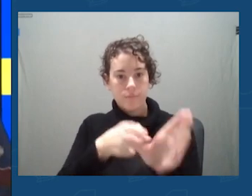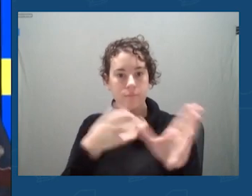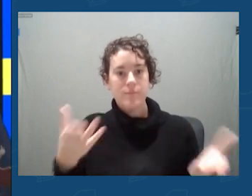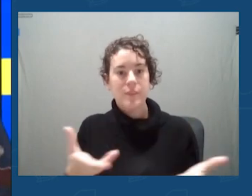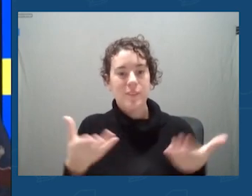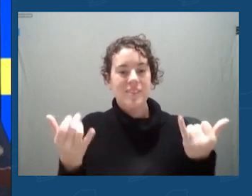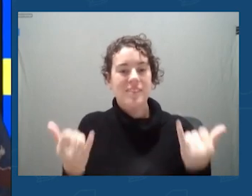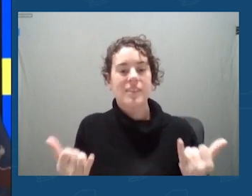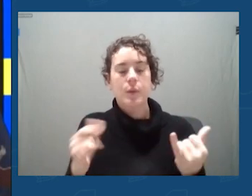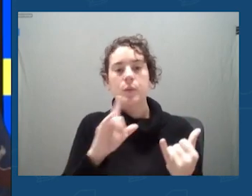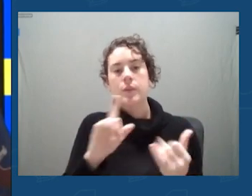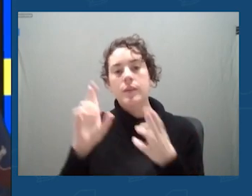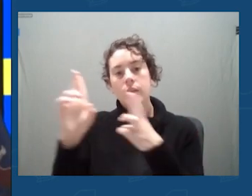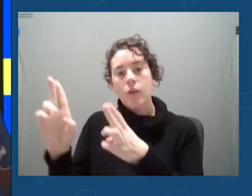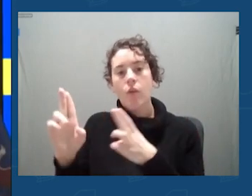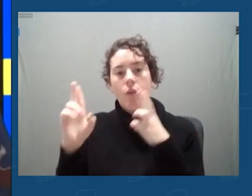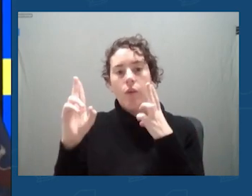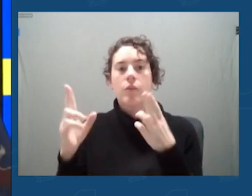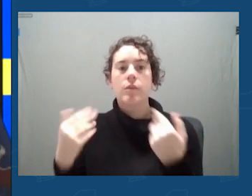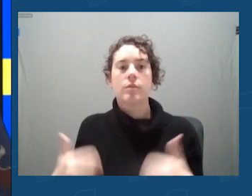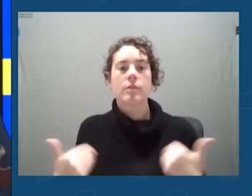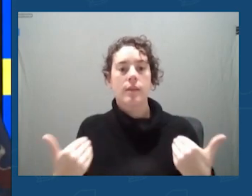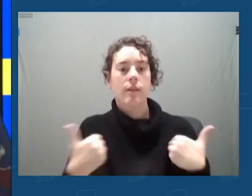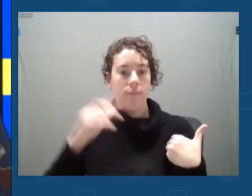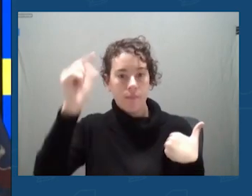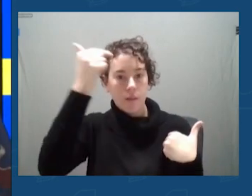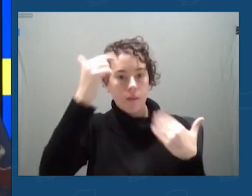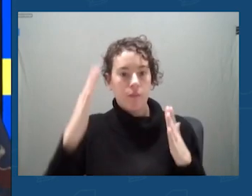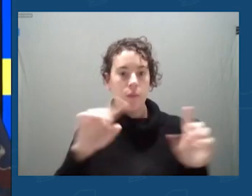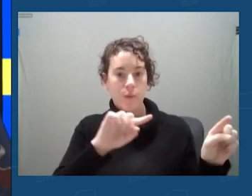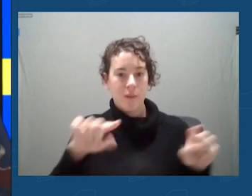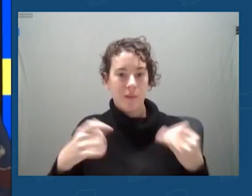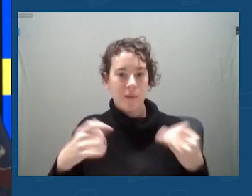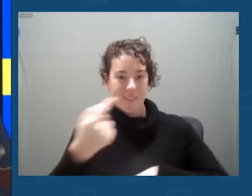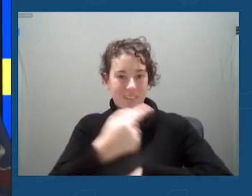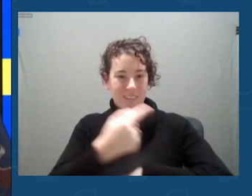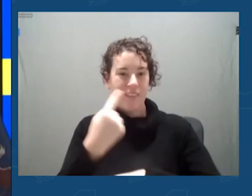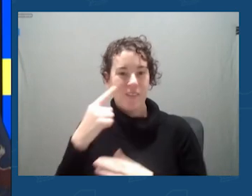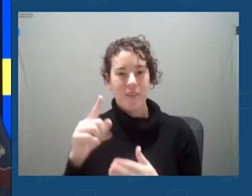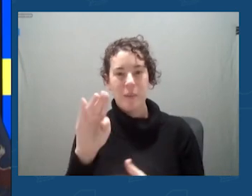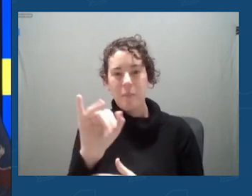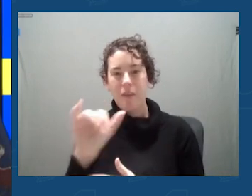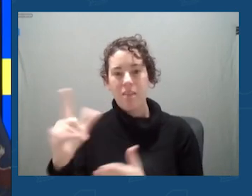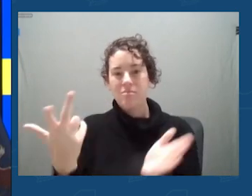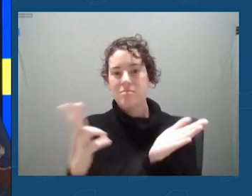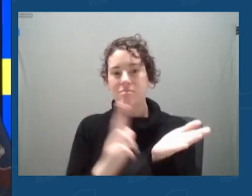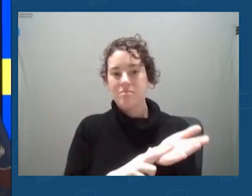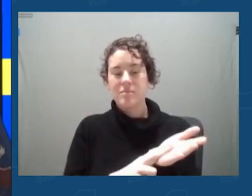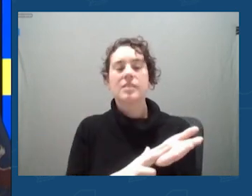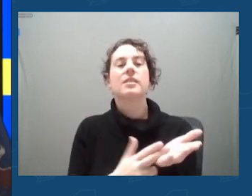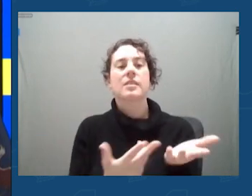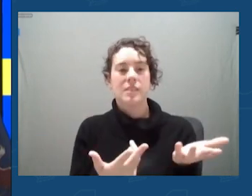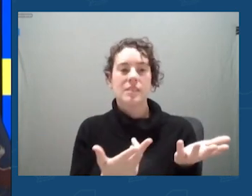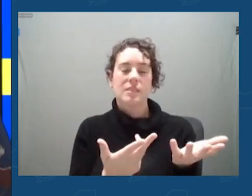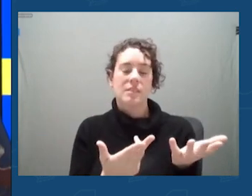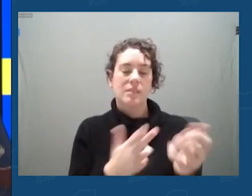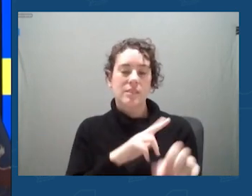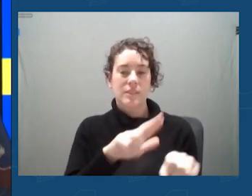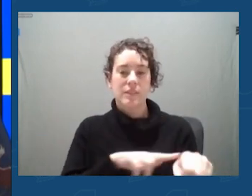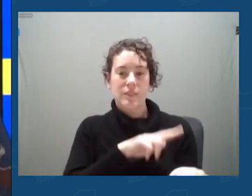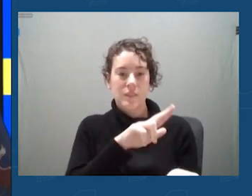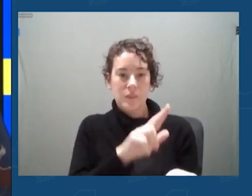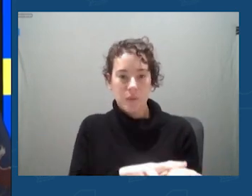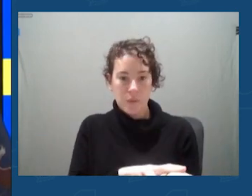honored to have the Governor here at this bill signing. It's, of course, we're not